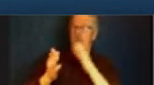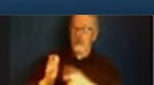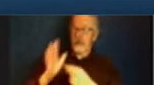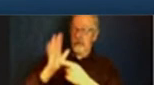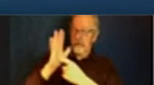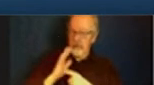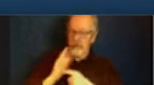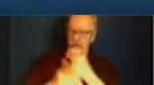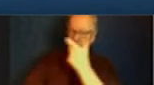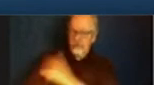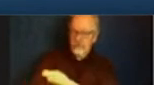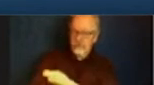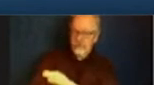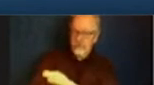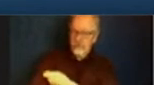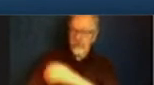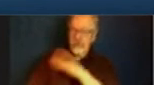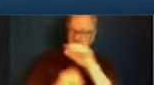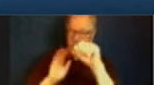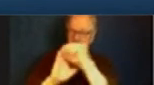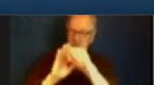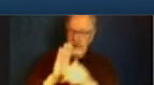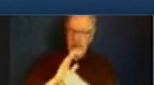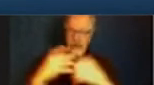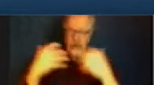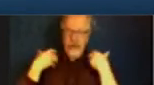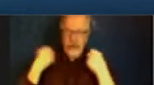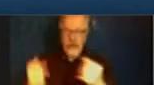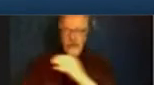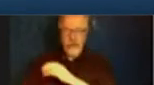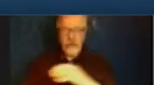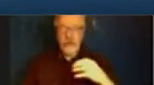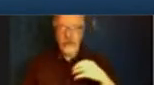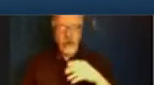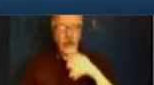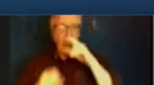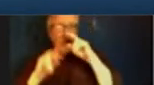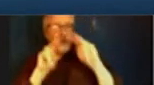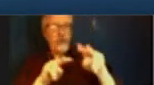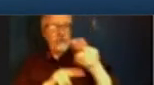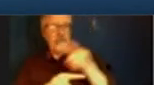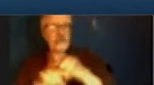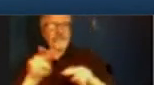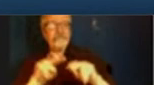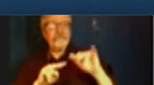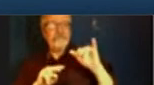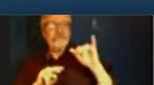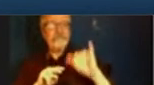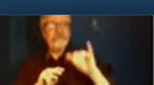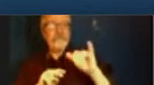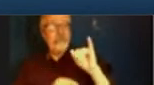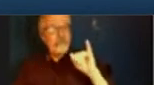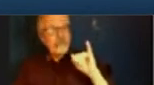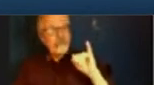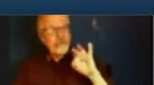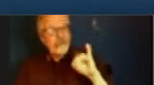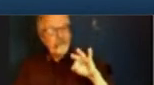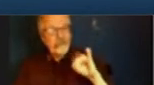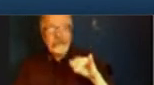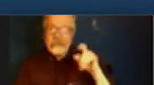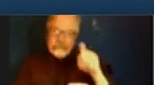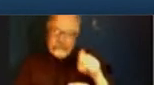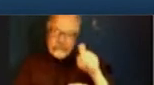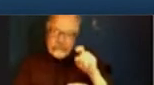health commission is looking at whether or not this should be added to the list of